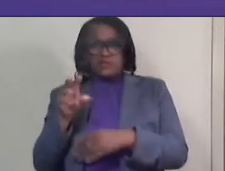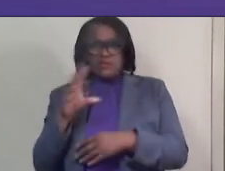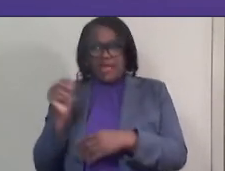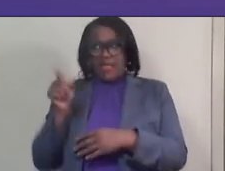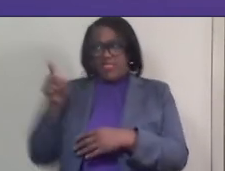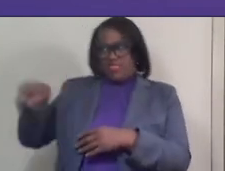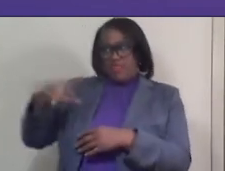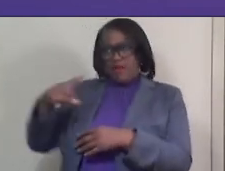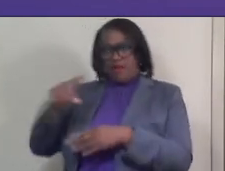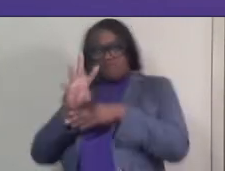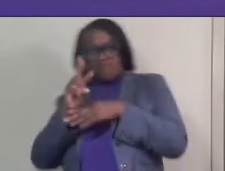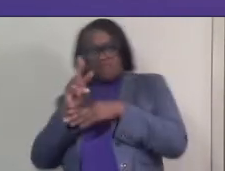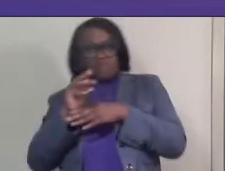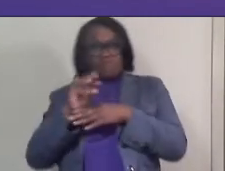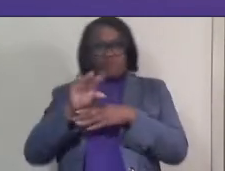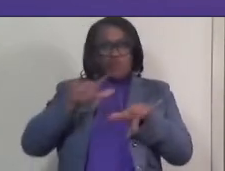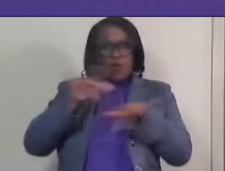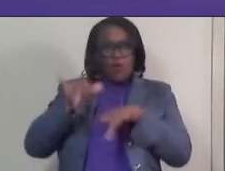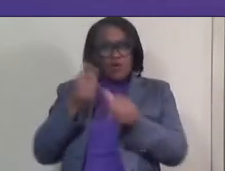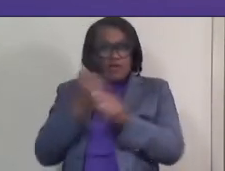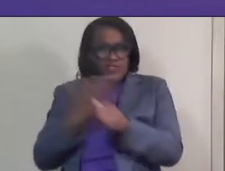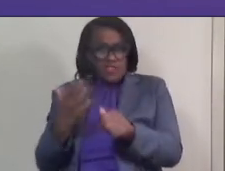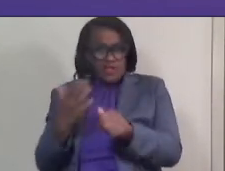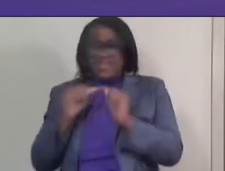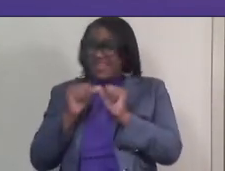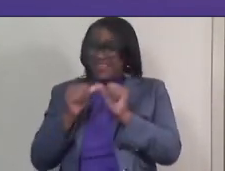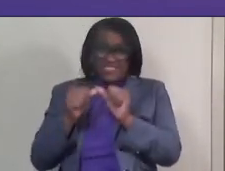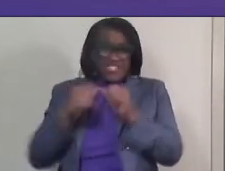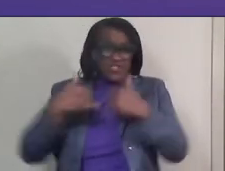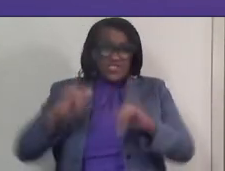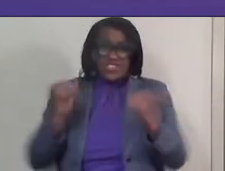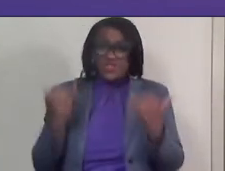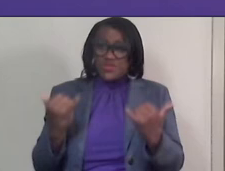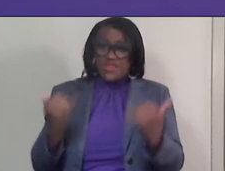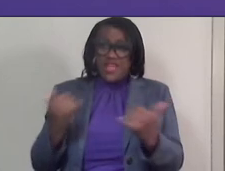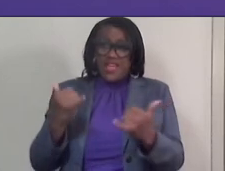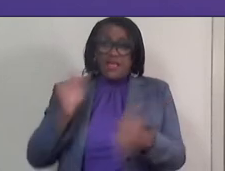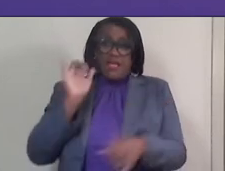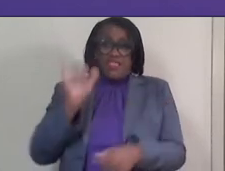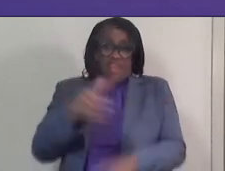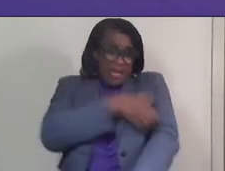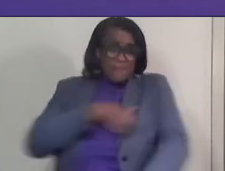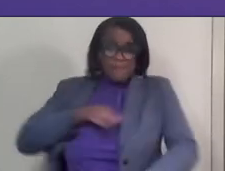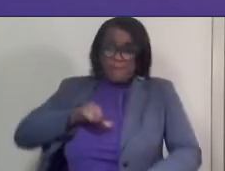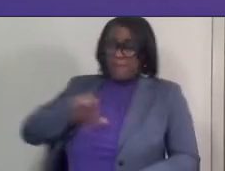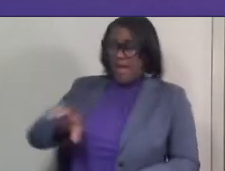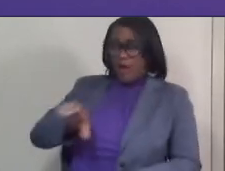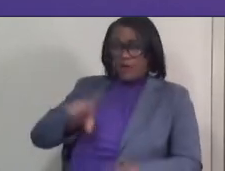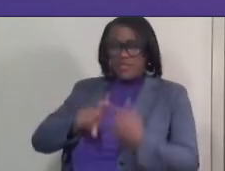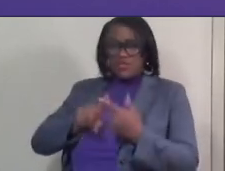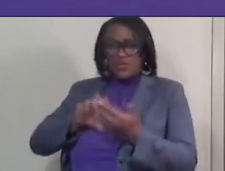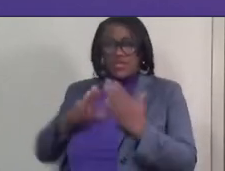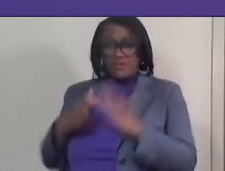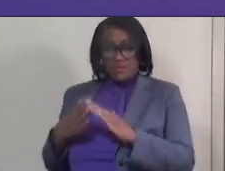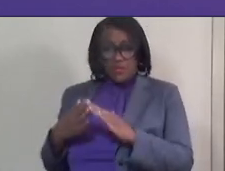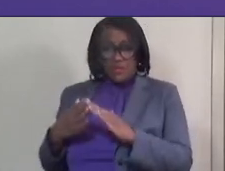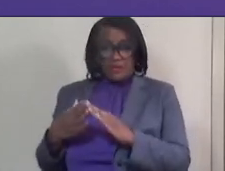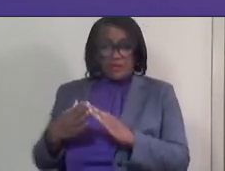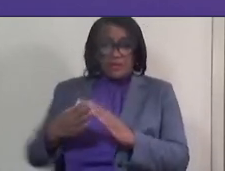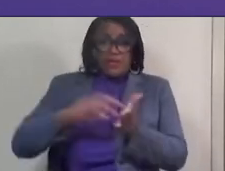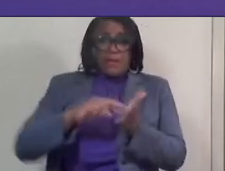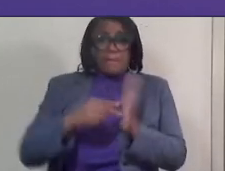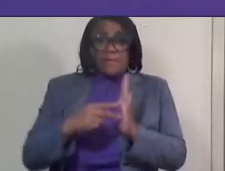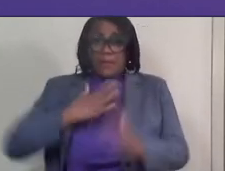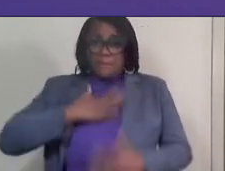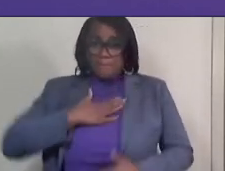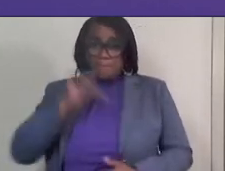It even today continues on of what that empowerment meant to the community, down to having my daughter-in-law